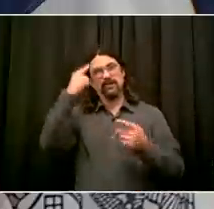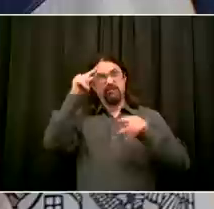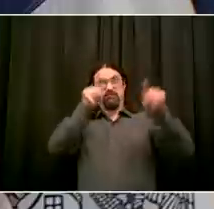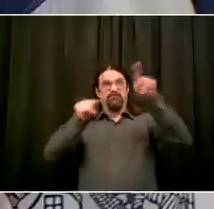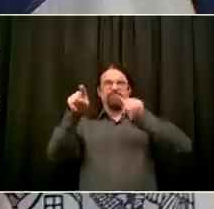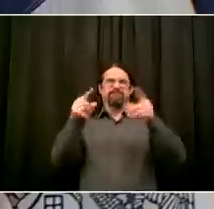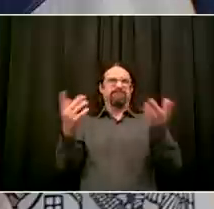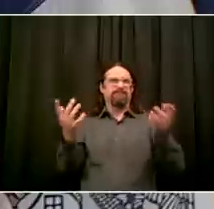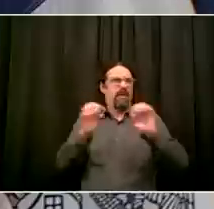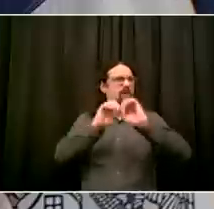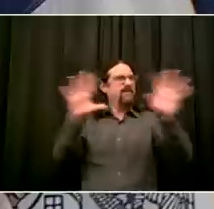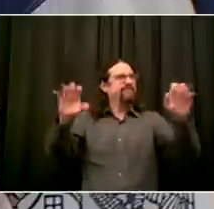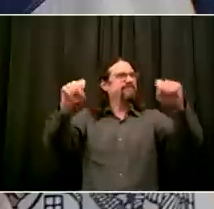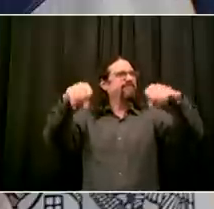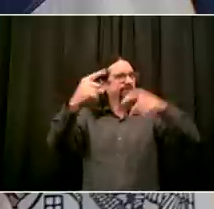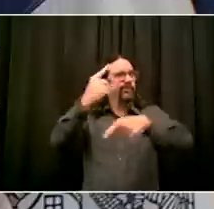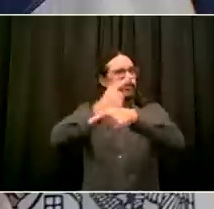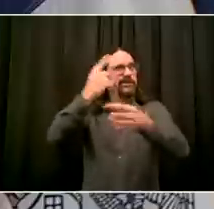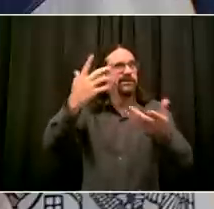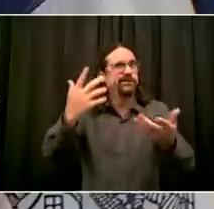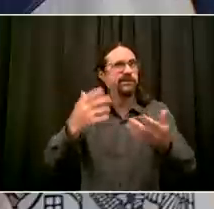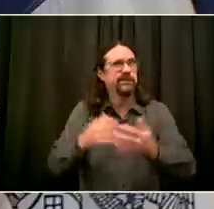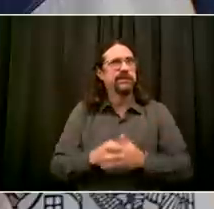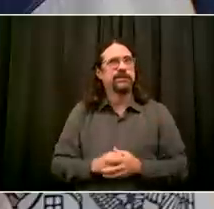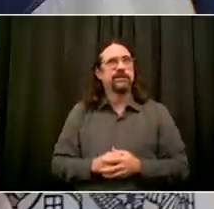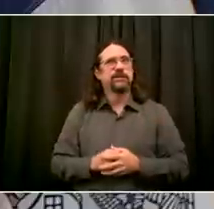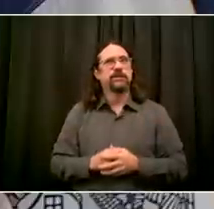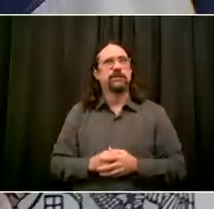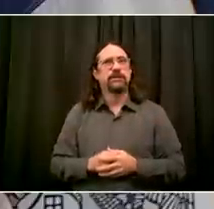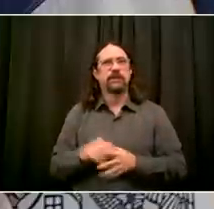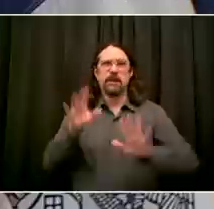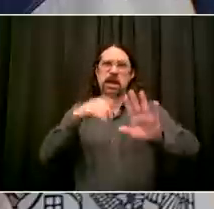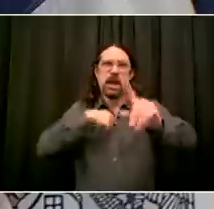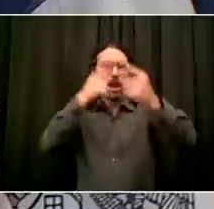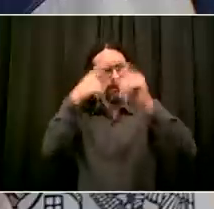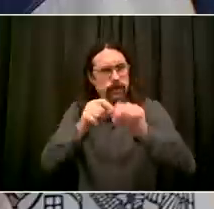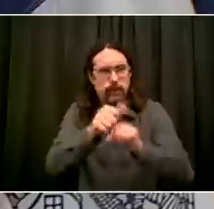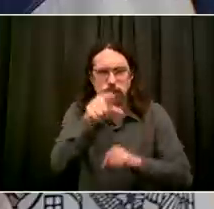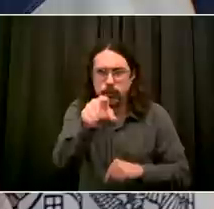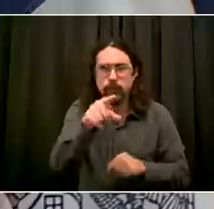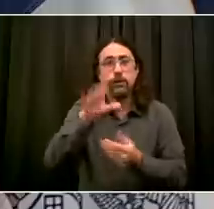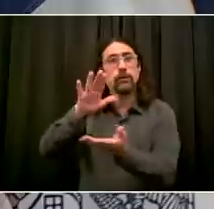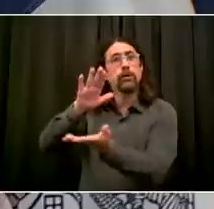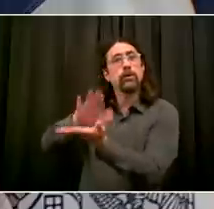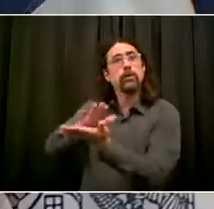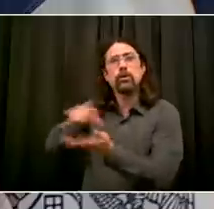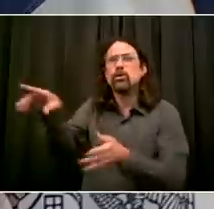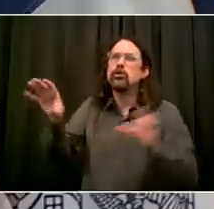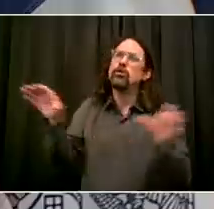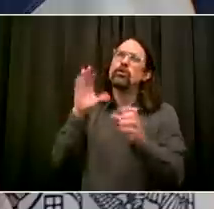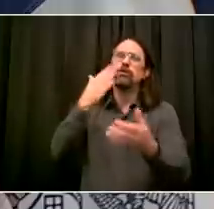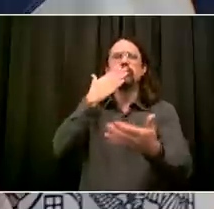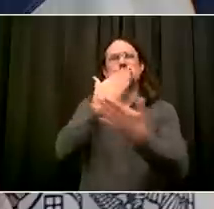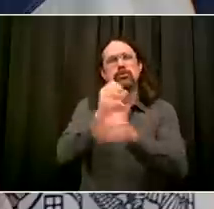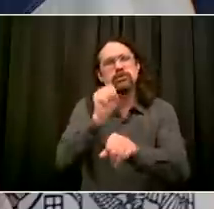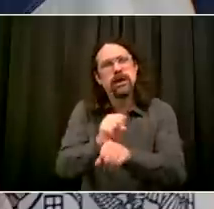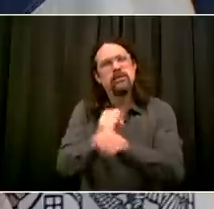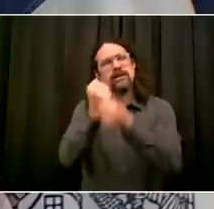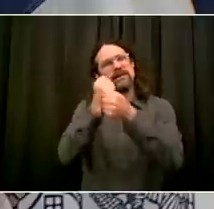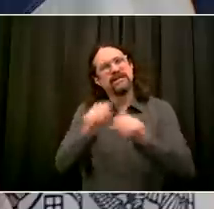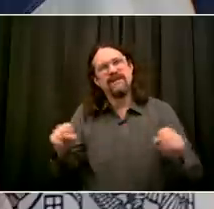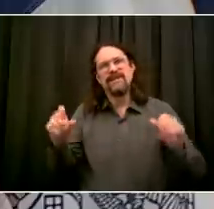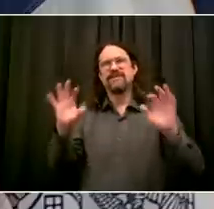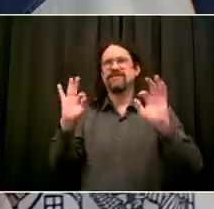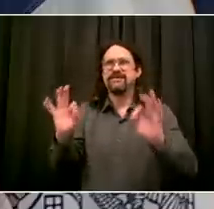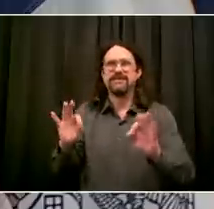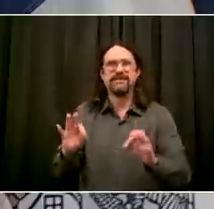overall activity for a few weeks, hopefully only, and really stop this spread quickly. We're going to go back to